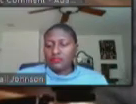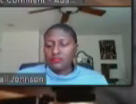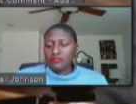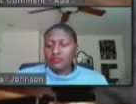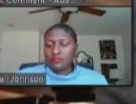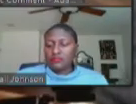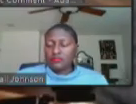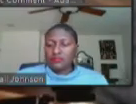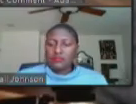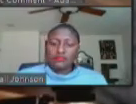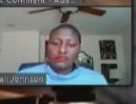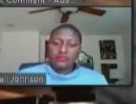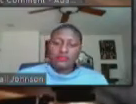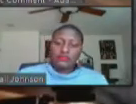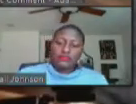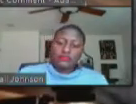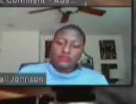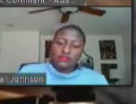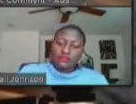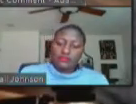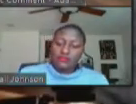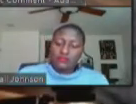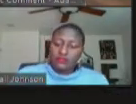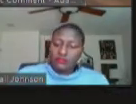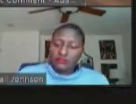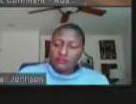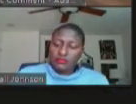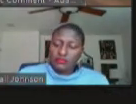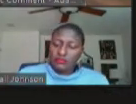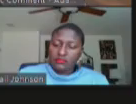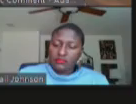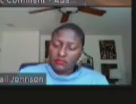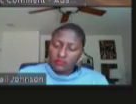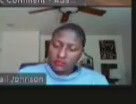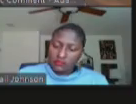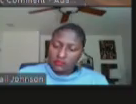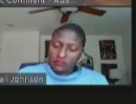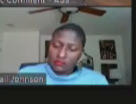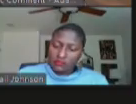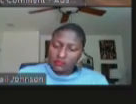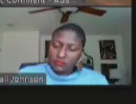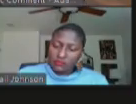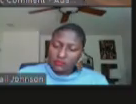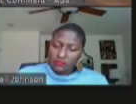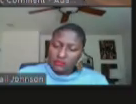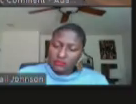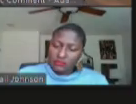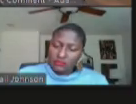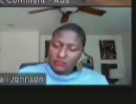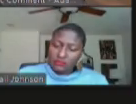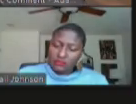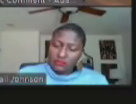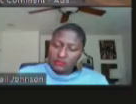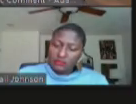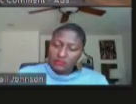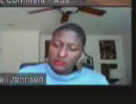that's applied for the board and would like to address the commission? Yes. Yes. Go ahead. Thank you. Yes, Mr.